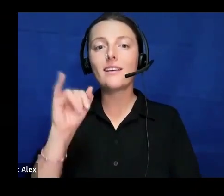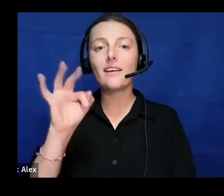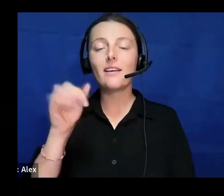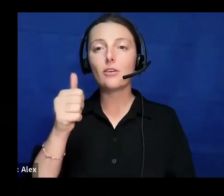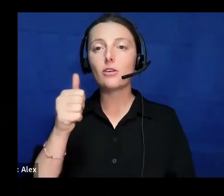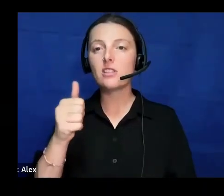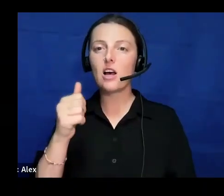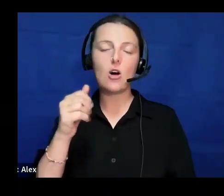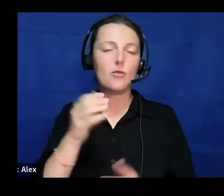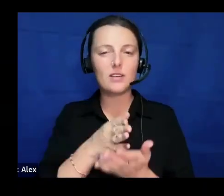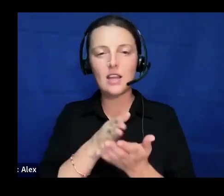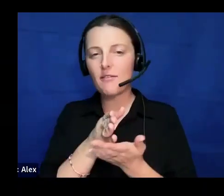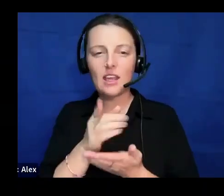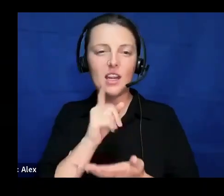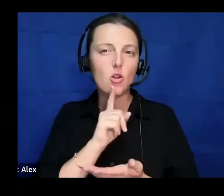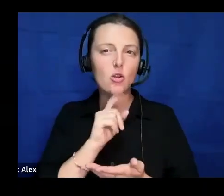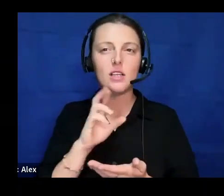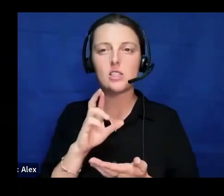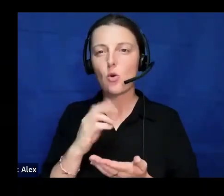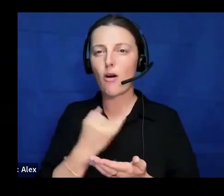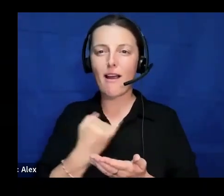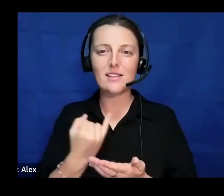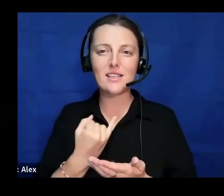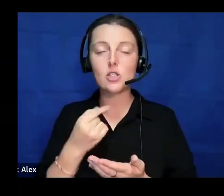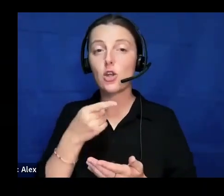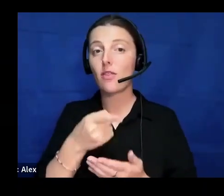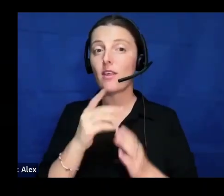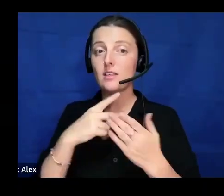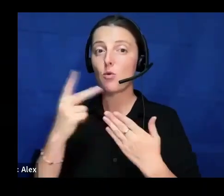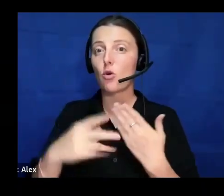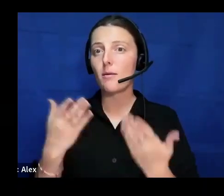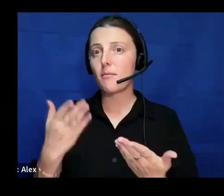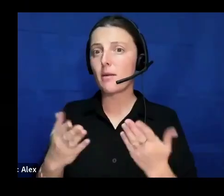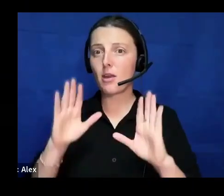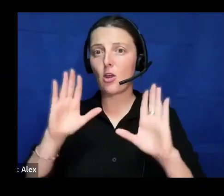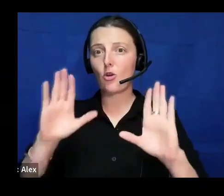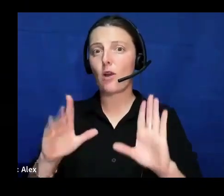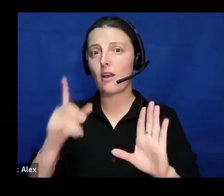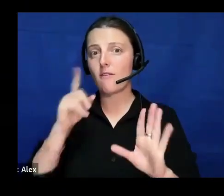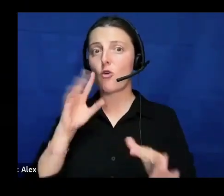be a great one to connect with someone and just share a conversation.